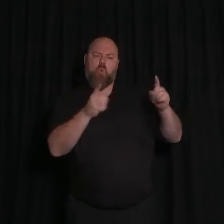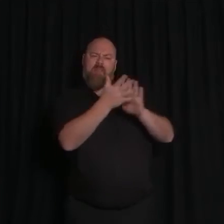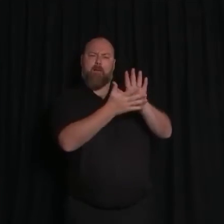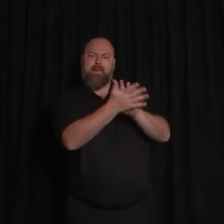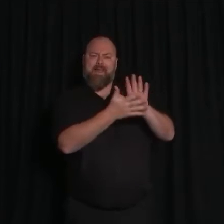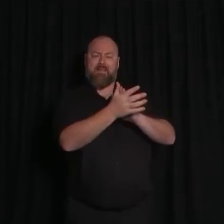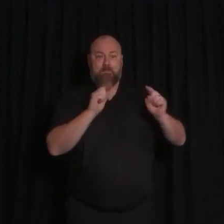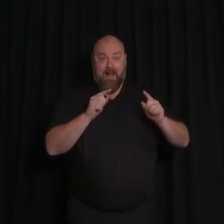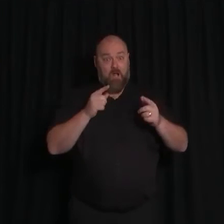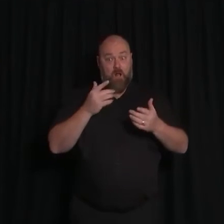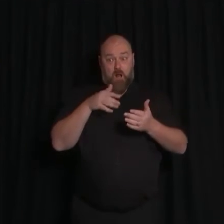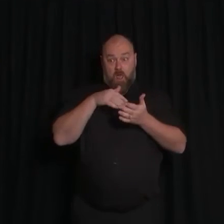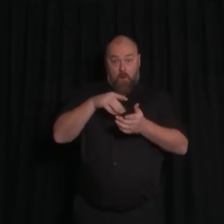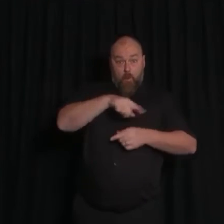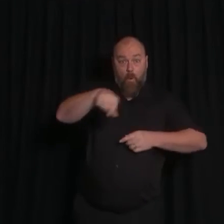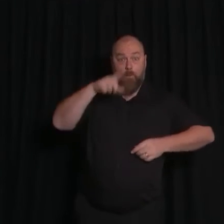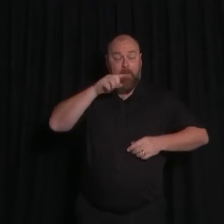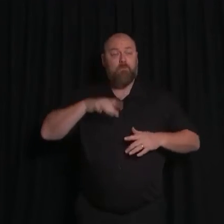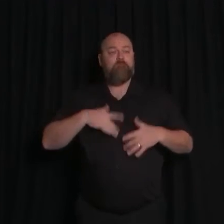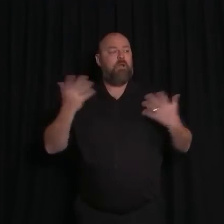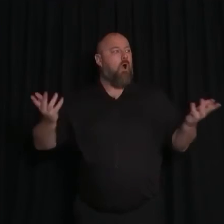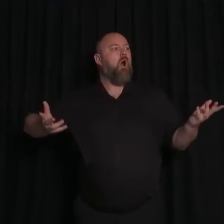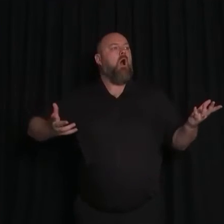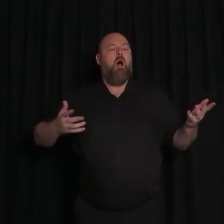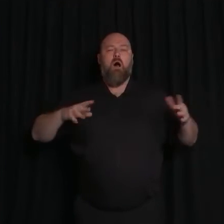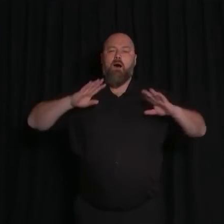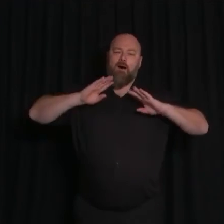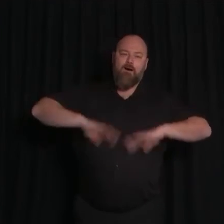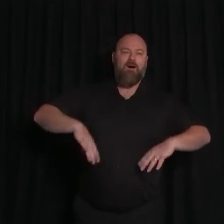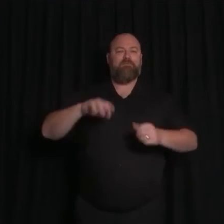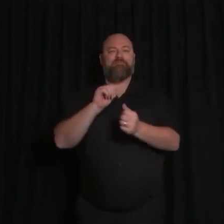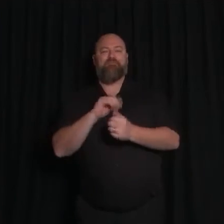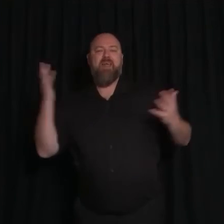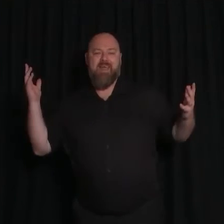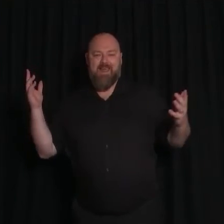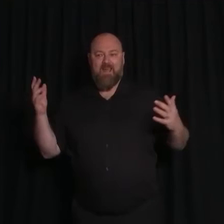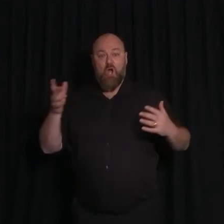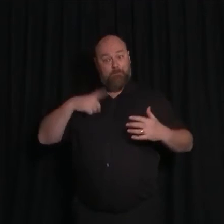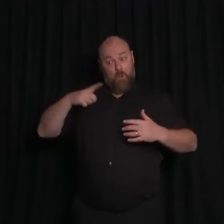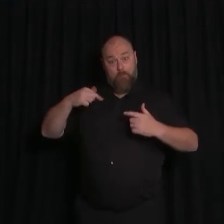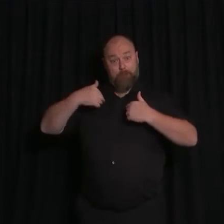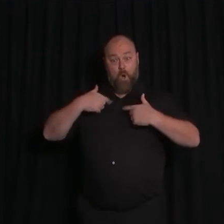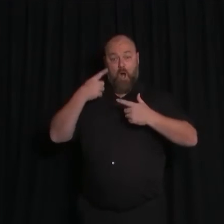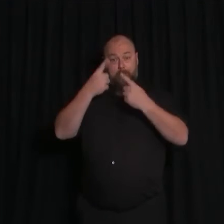to feel free, because there's a lot of humor too, and the humor I feel is very important, especially for the